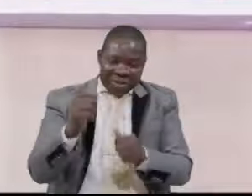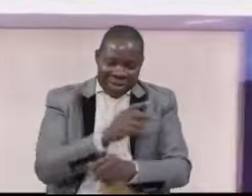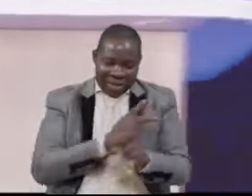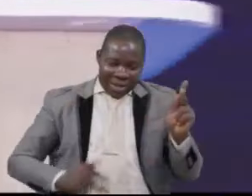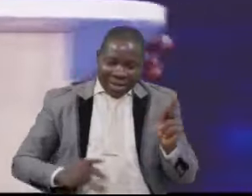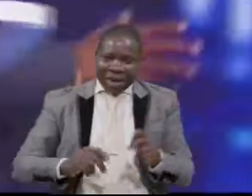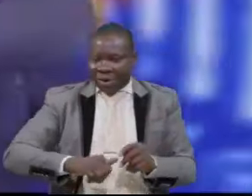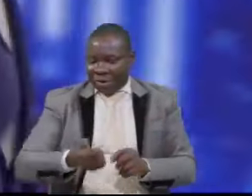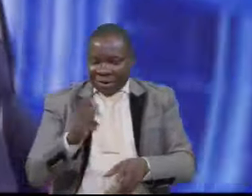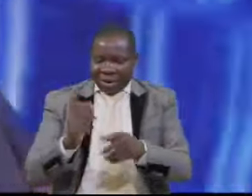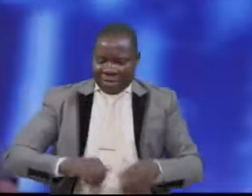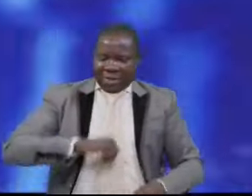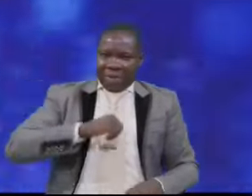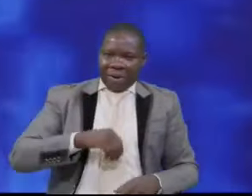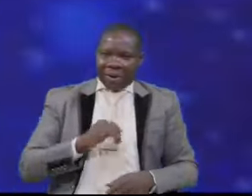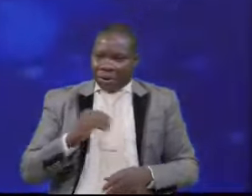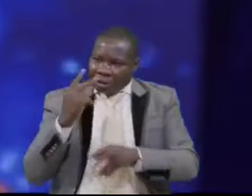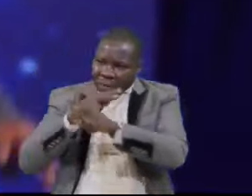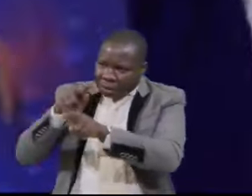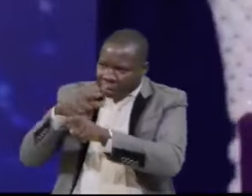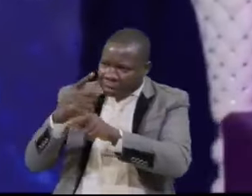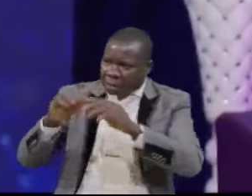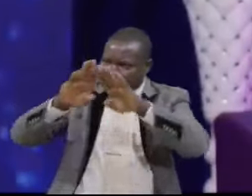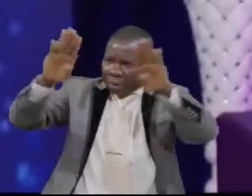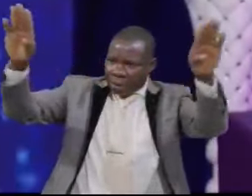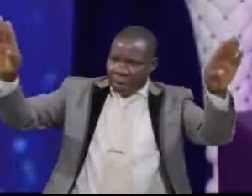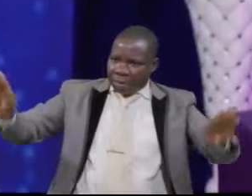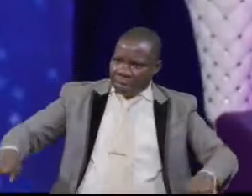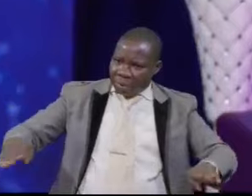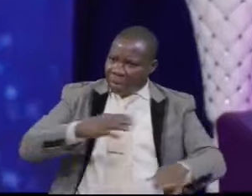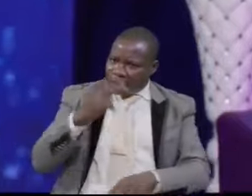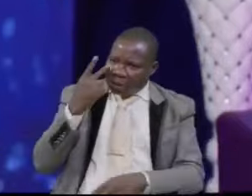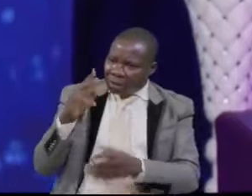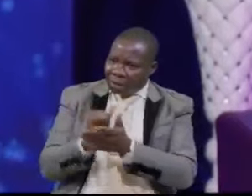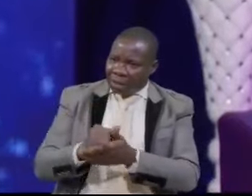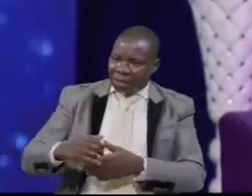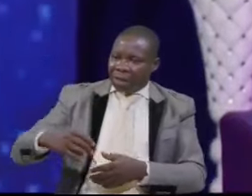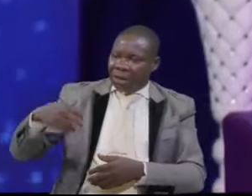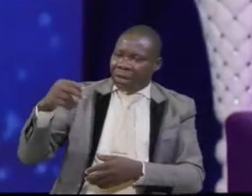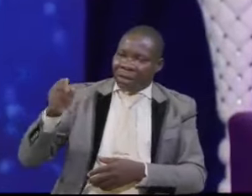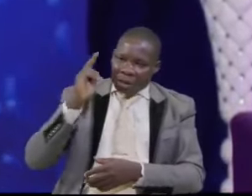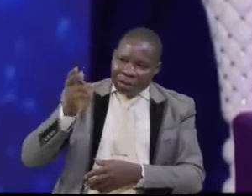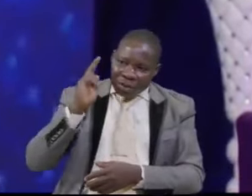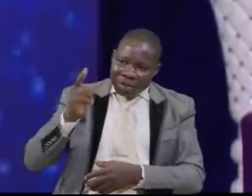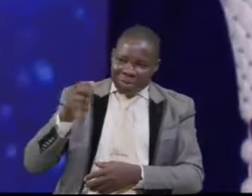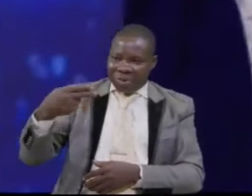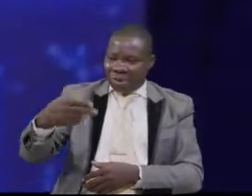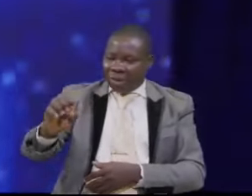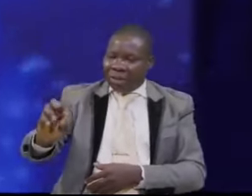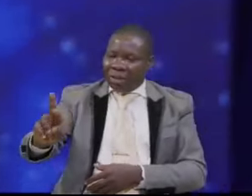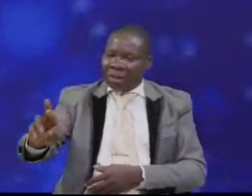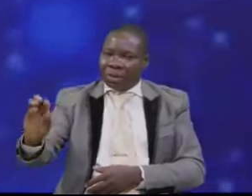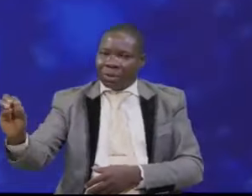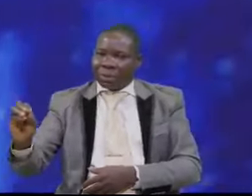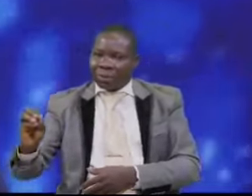the billboard and he see that, you know, that hero who actually might be a zero in his personal life, might